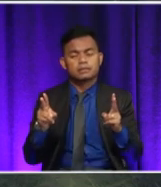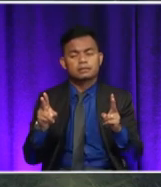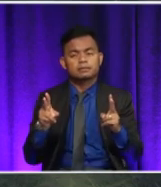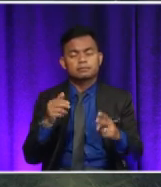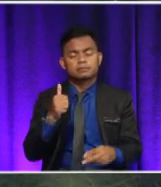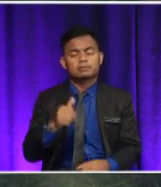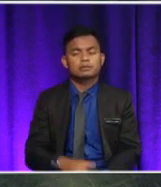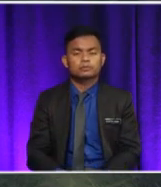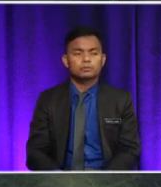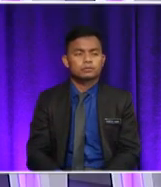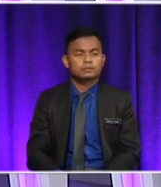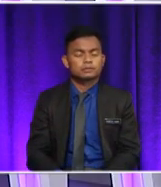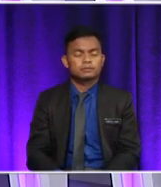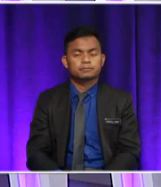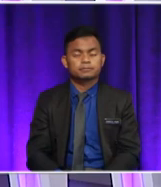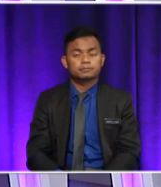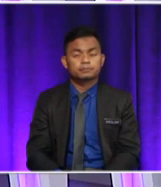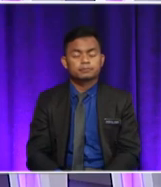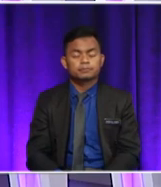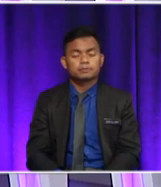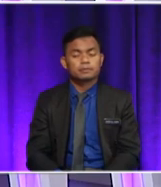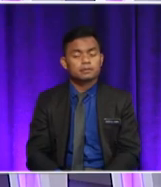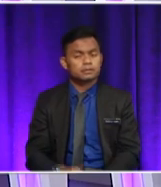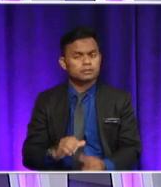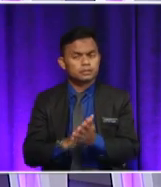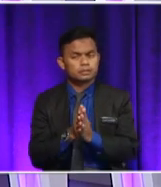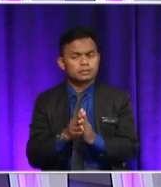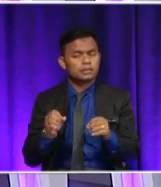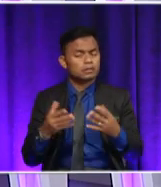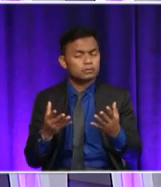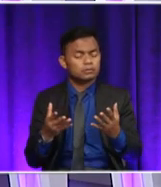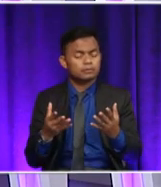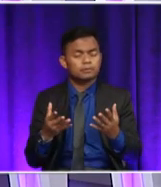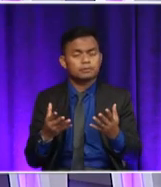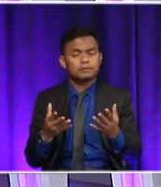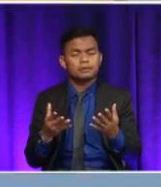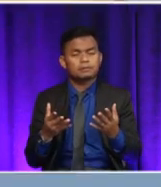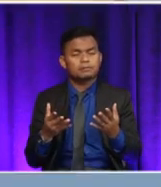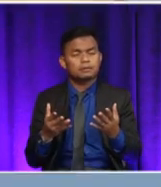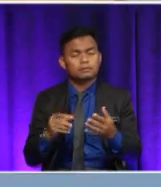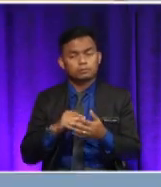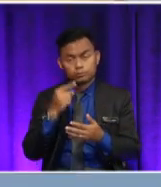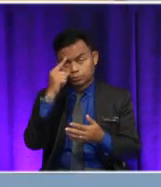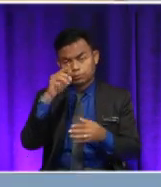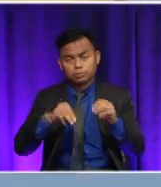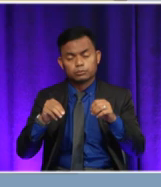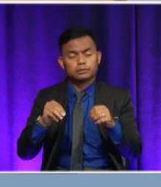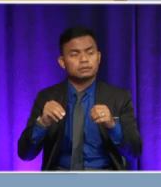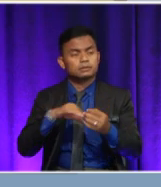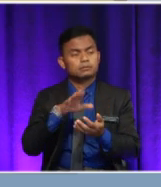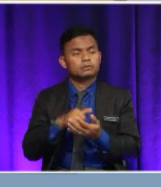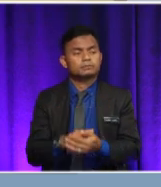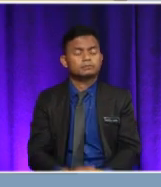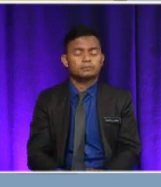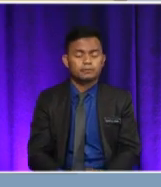your opinion on their full performance today of answering your questions? Okay, I would definitely give